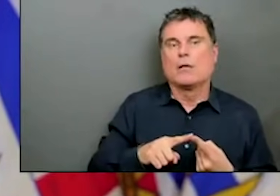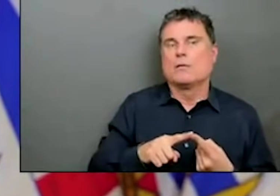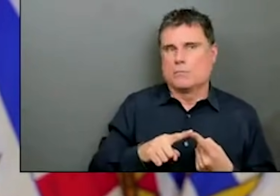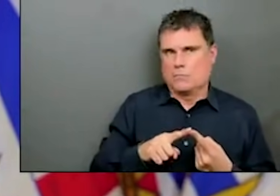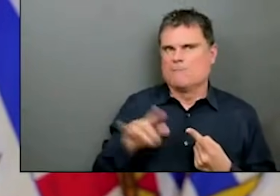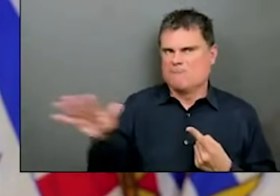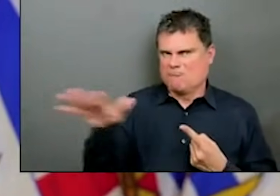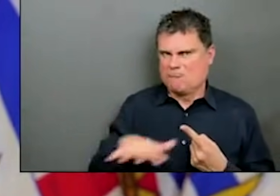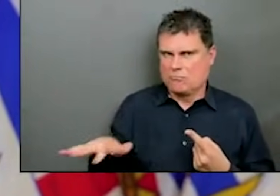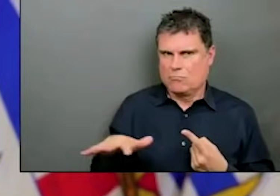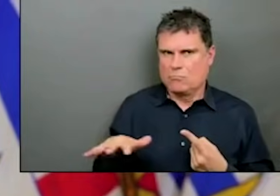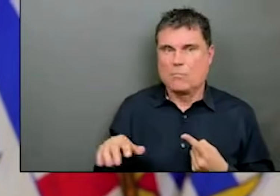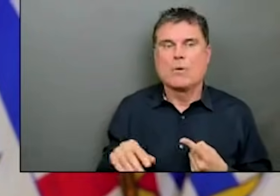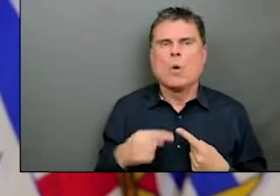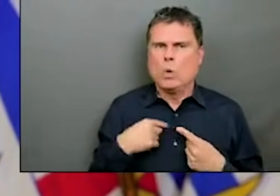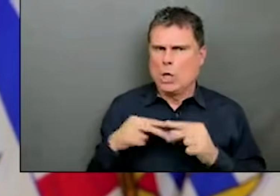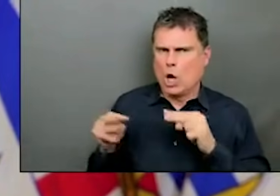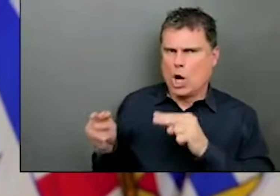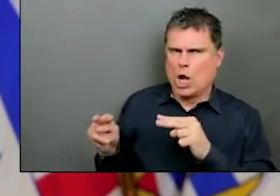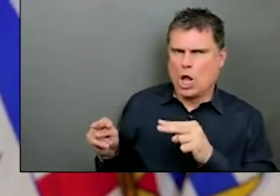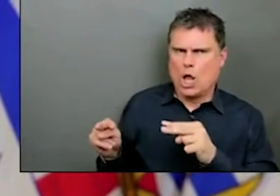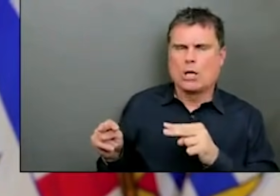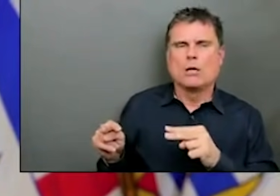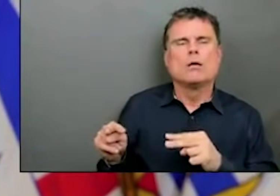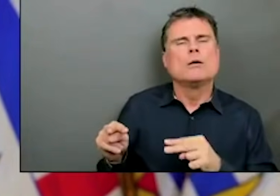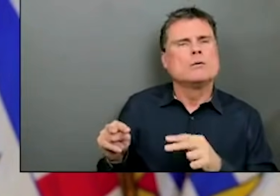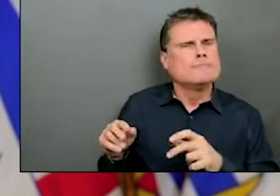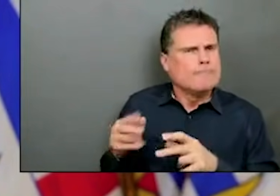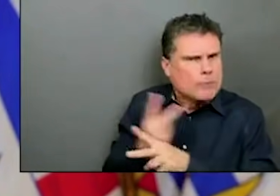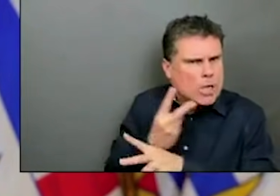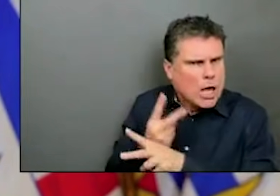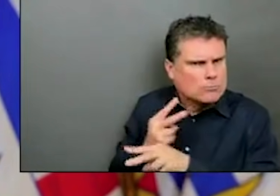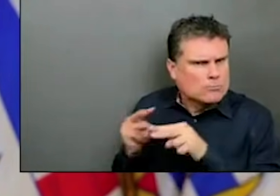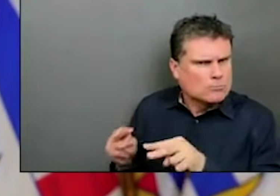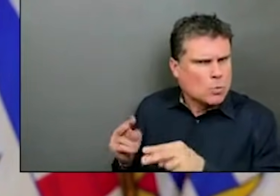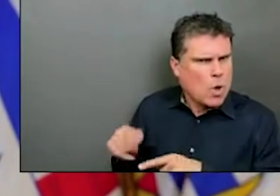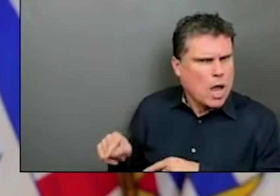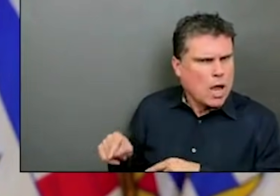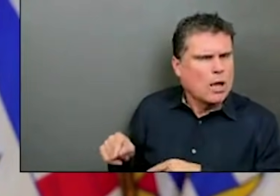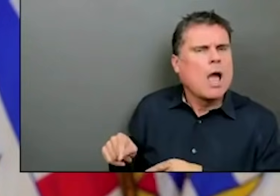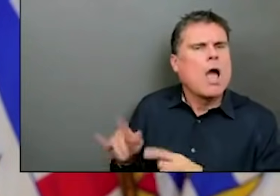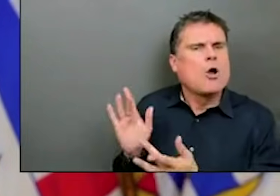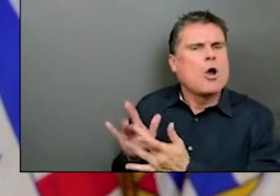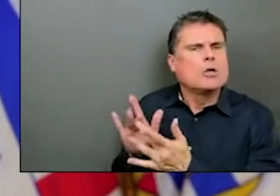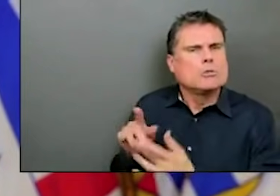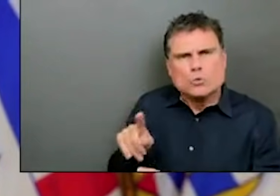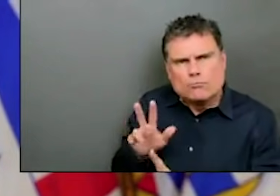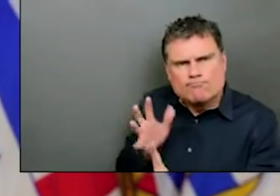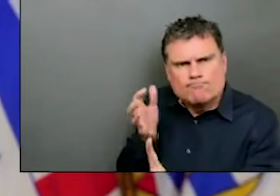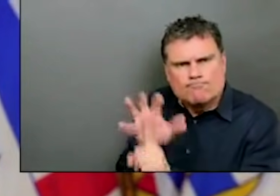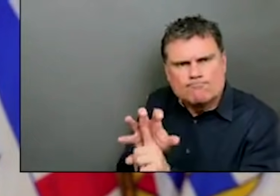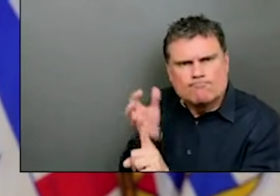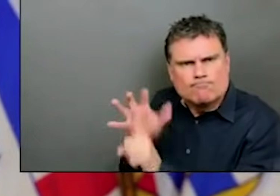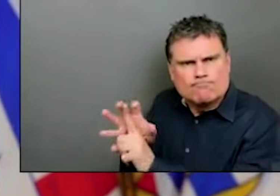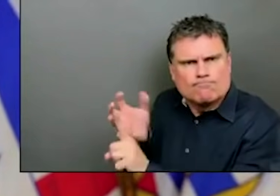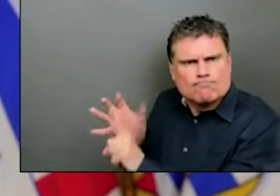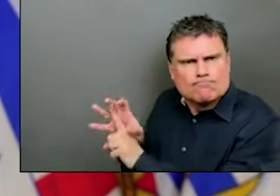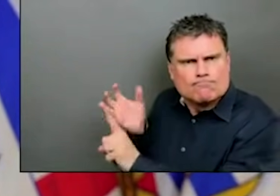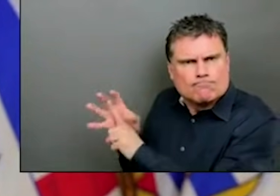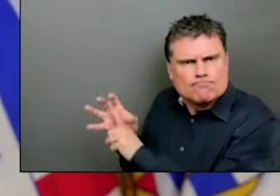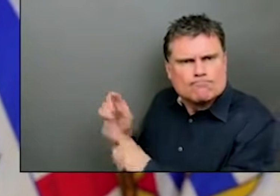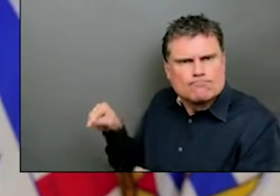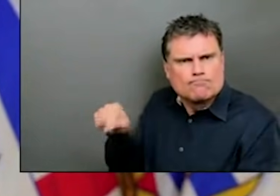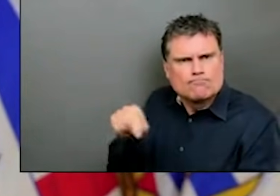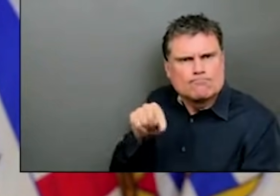case management and contact tracing aggressively around all cases, including the variant cases,